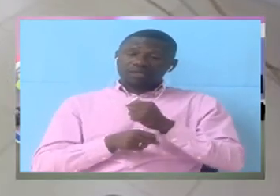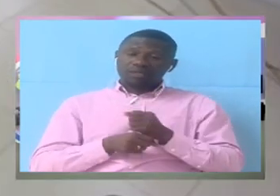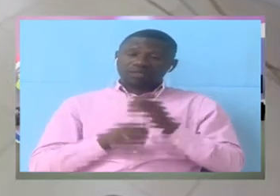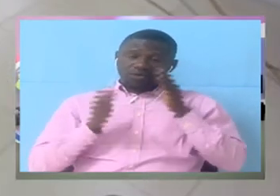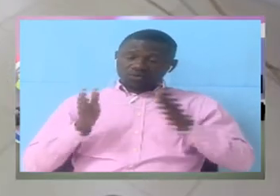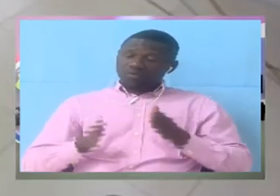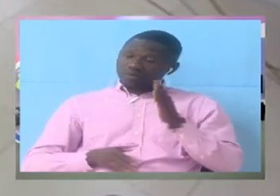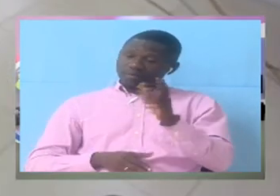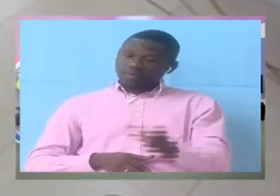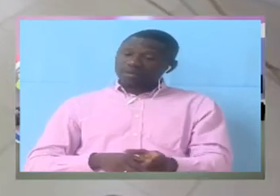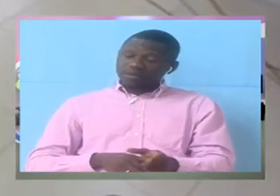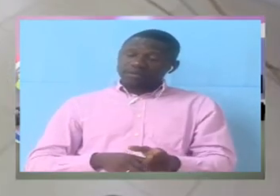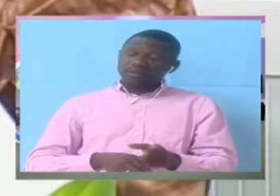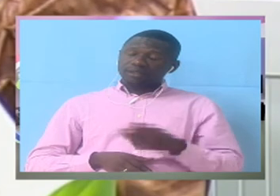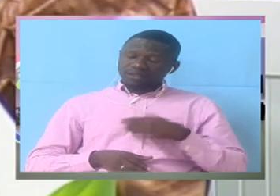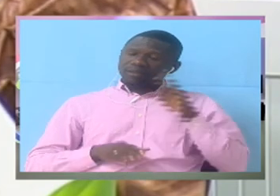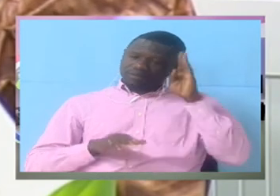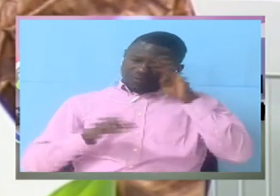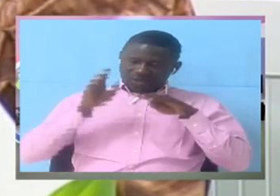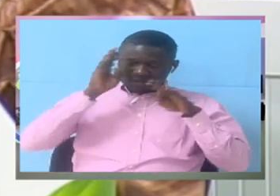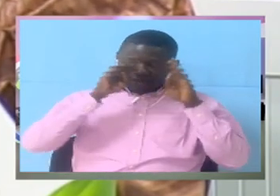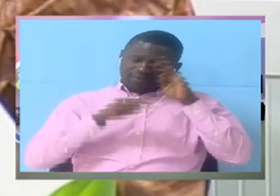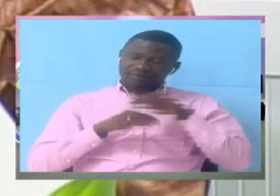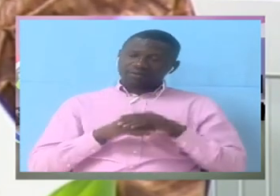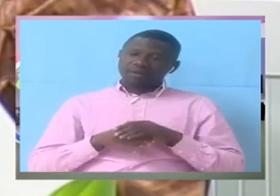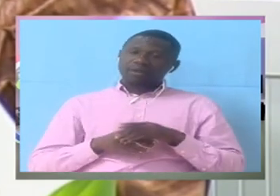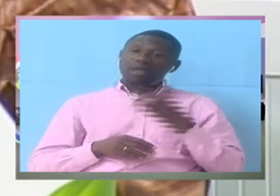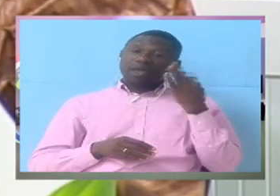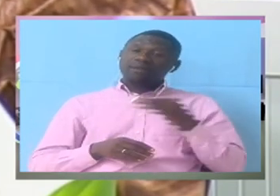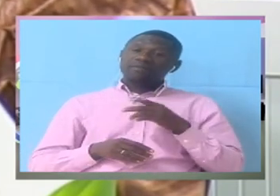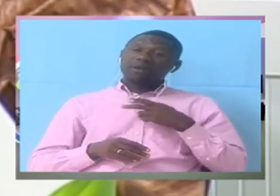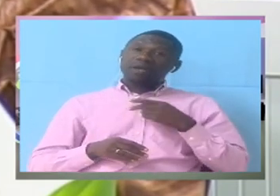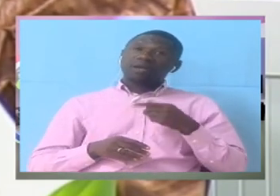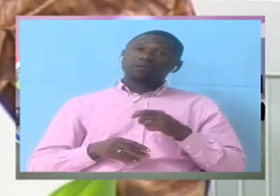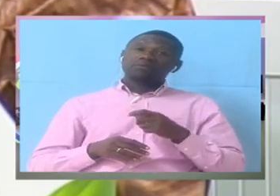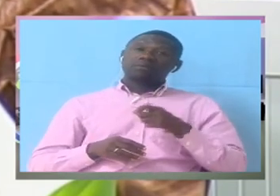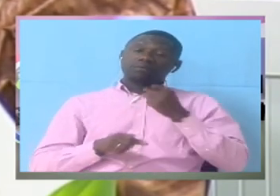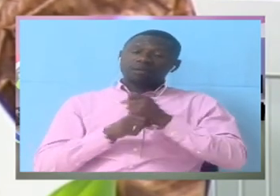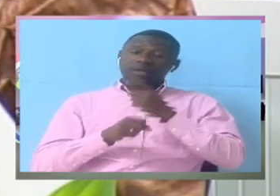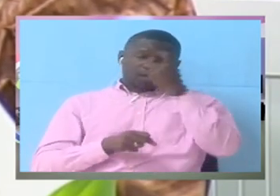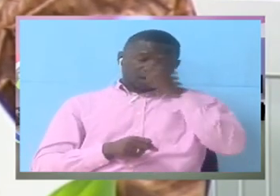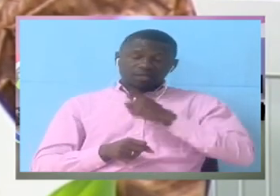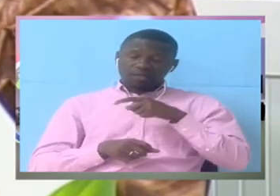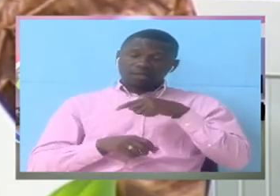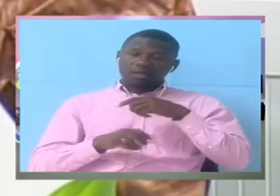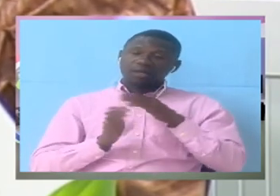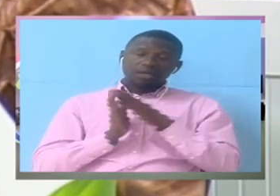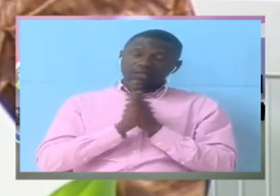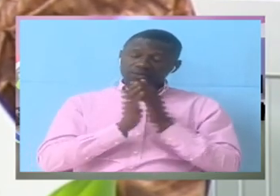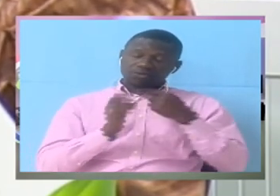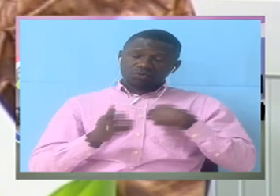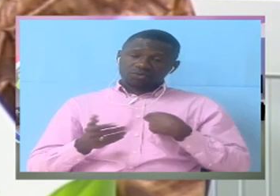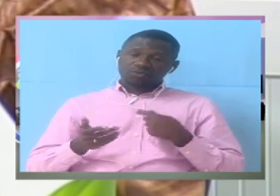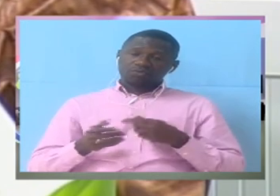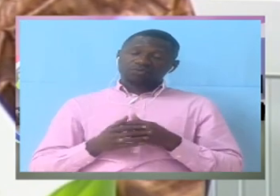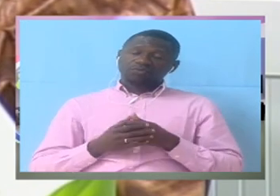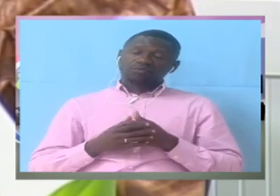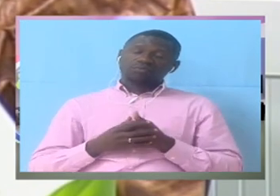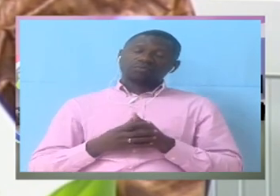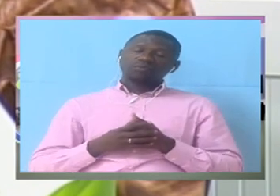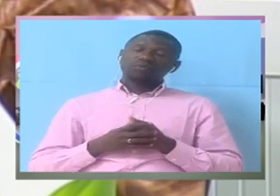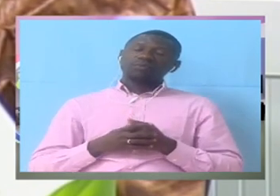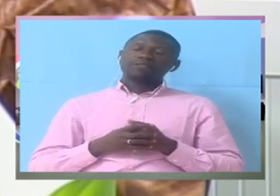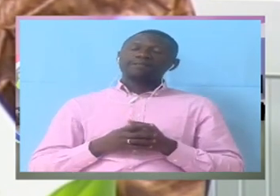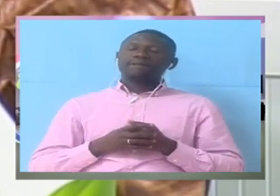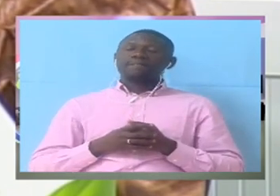beings, he forgives. ni alaka bulan tol noma. If God used